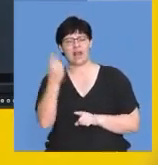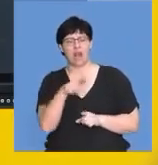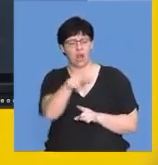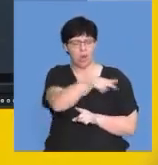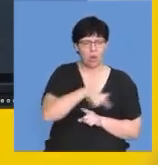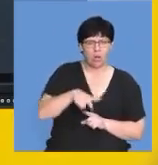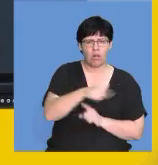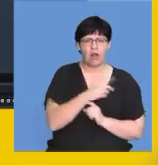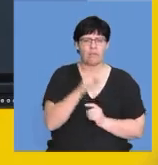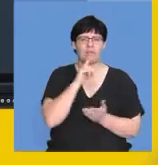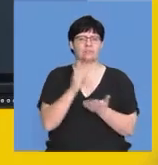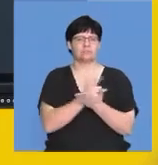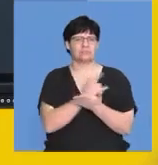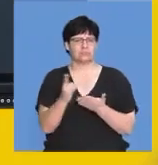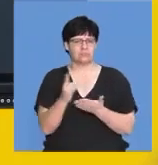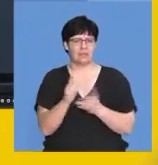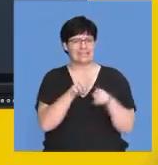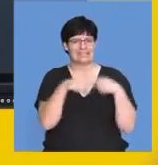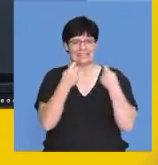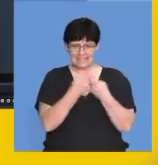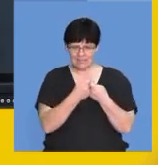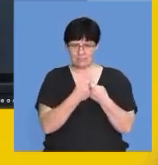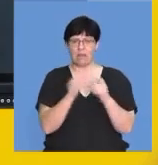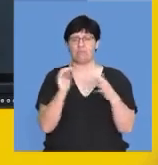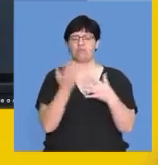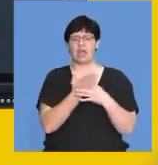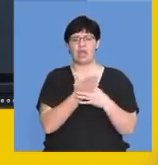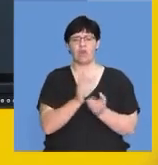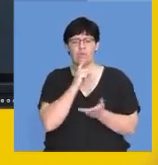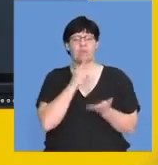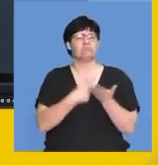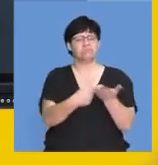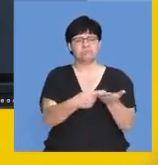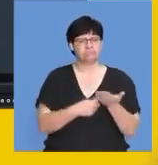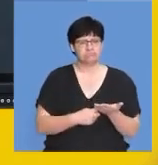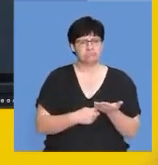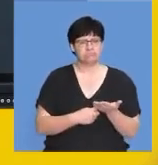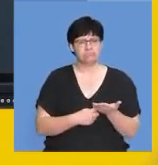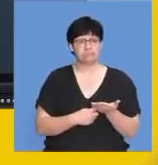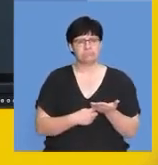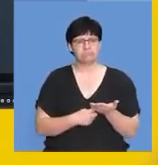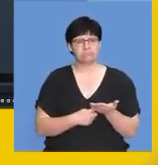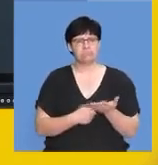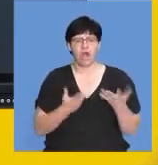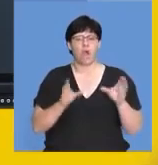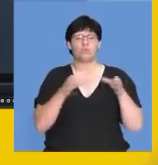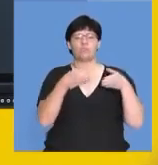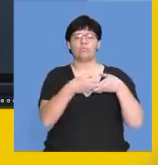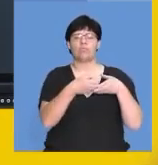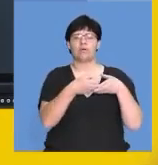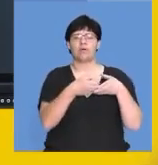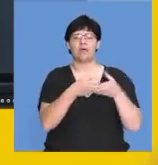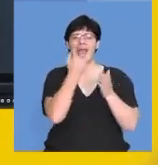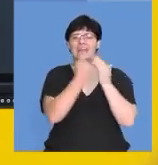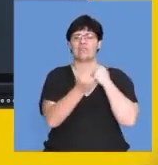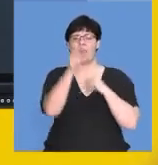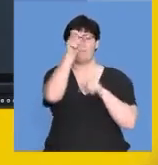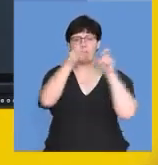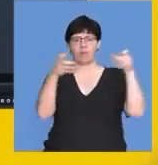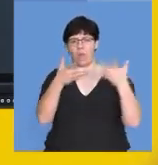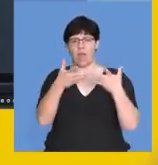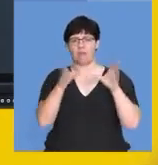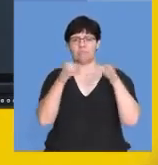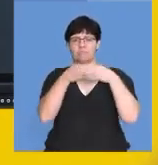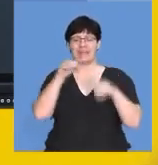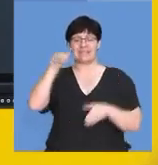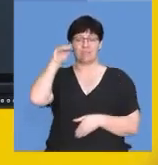And I was chatting to the team during the break, and we spoke about a group of individuals in a tribe